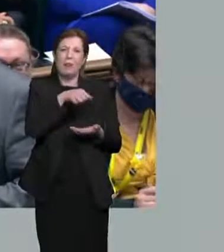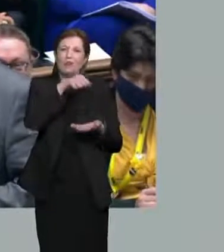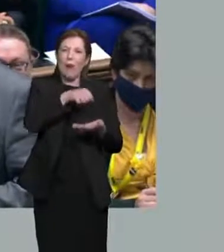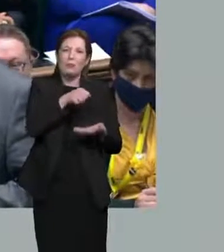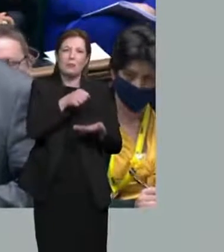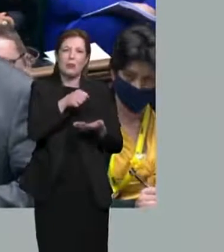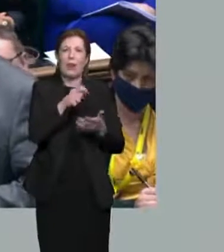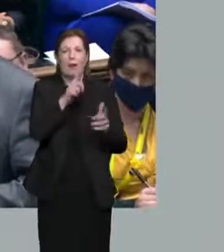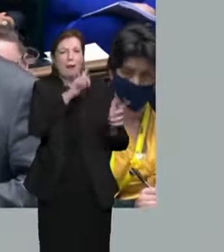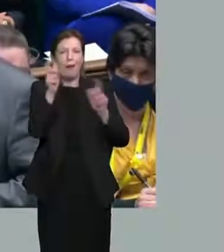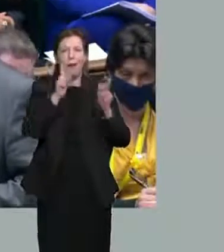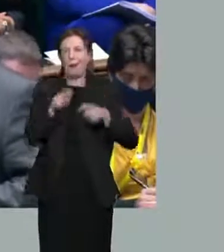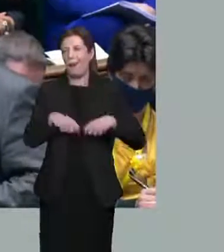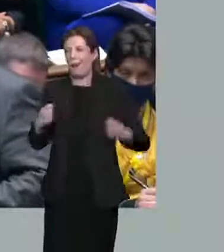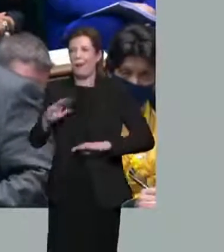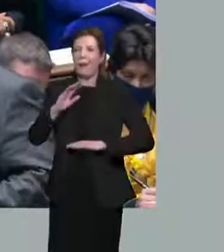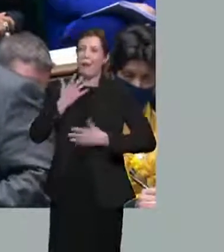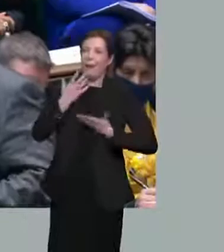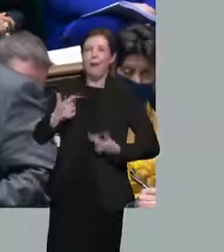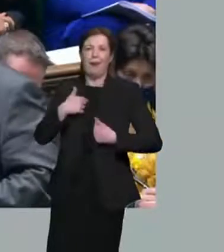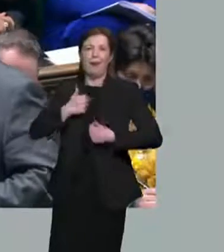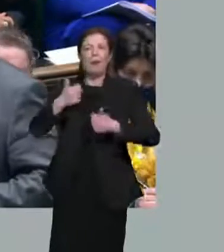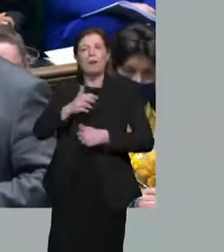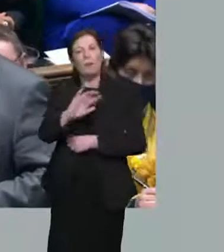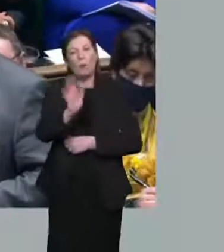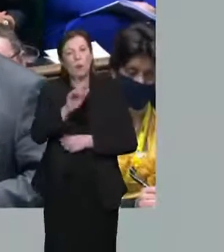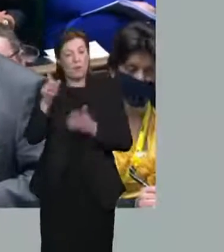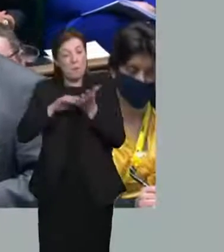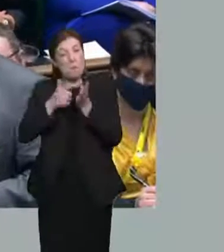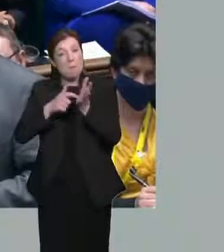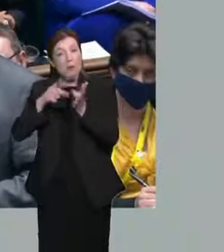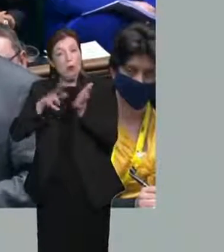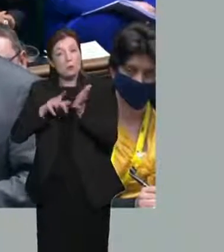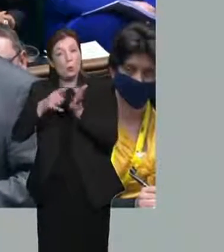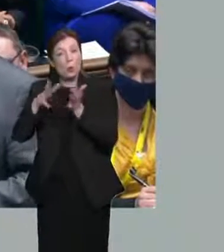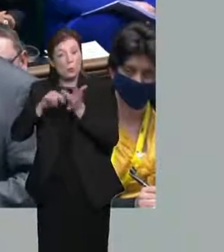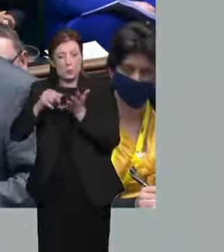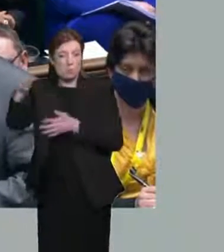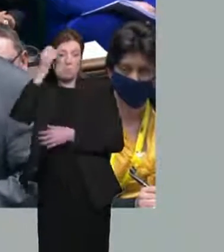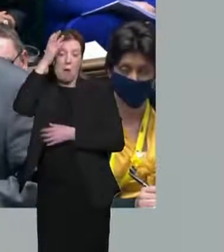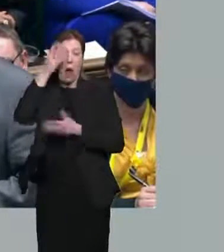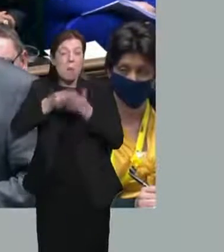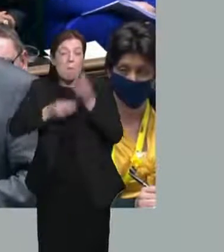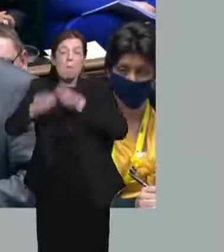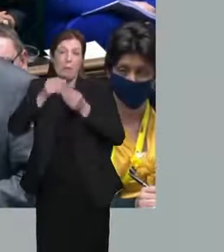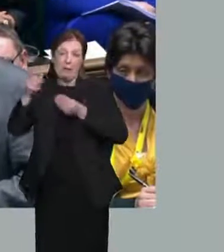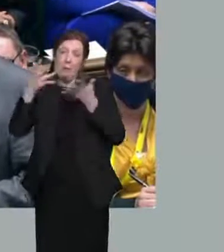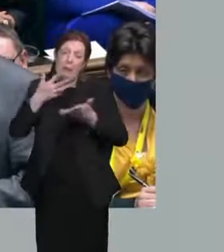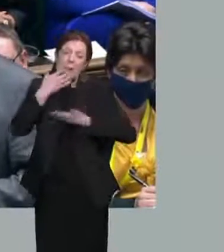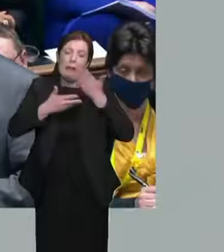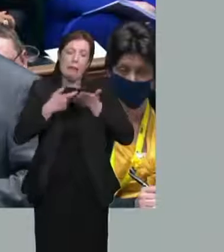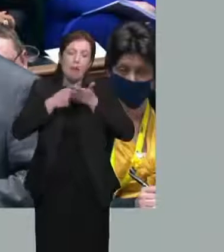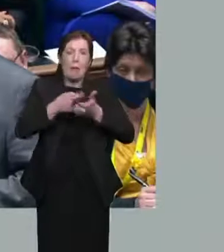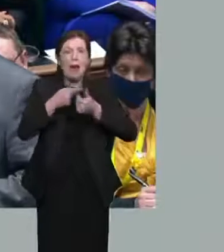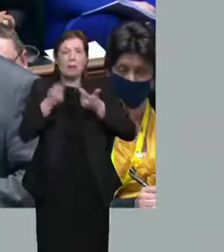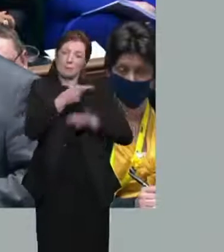to Martin Lewis. Family finances are at breaking point. They can't tighten their budgets anymore. These families have no room